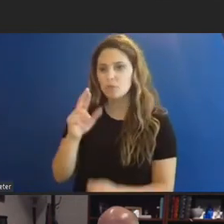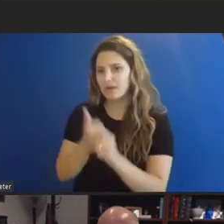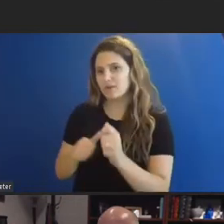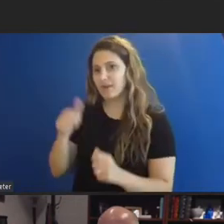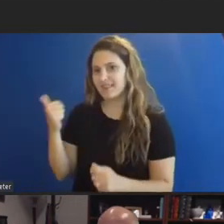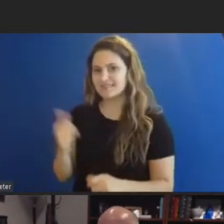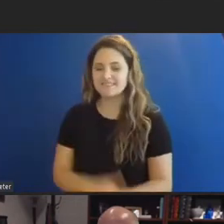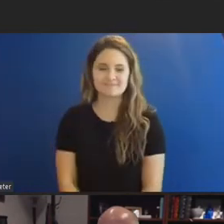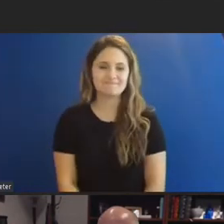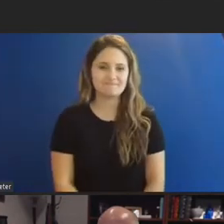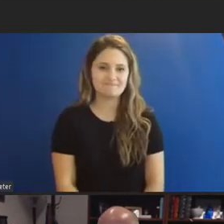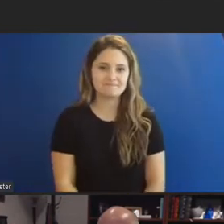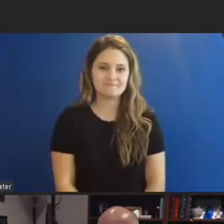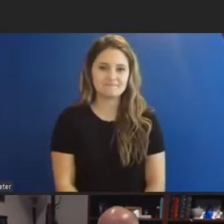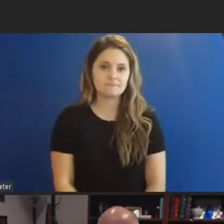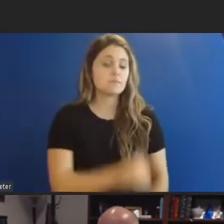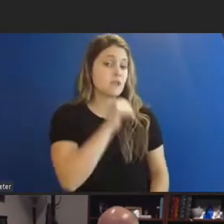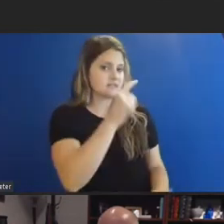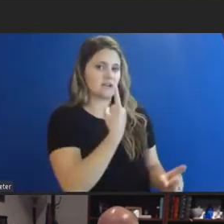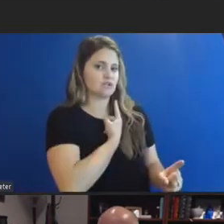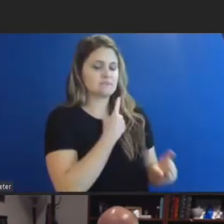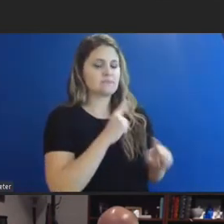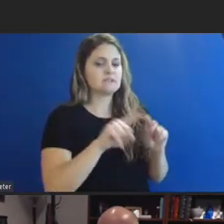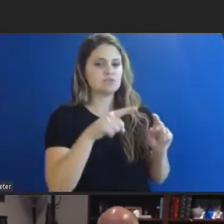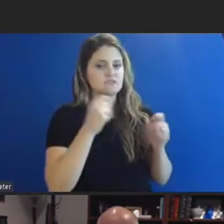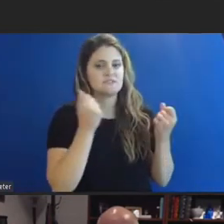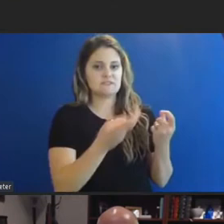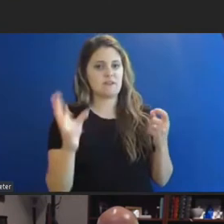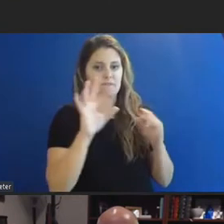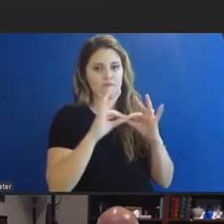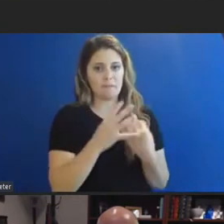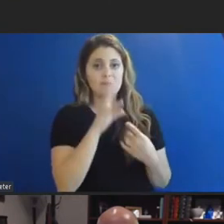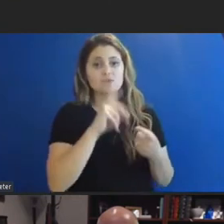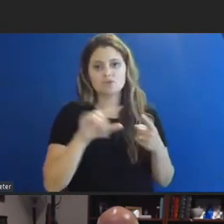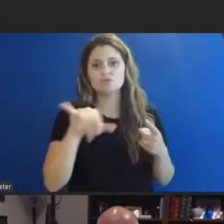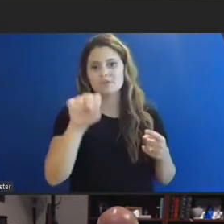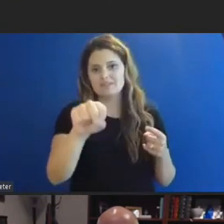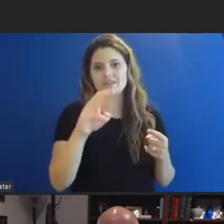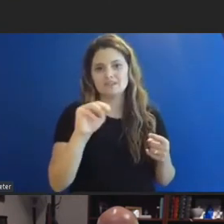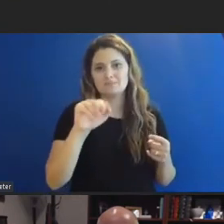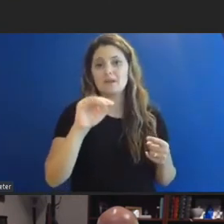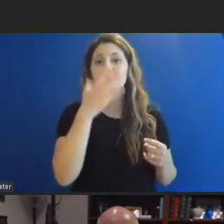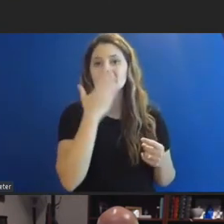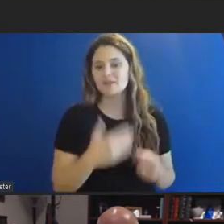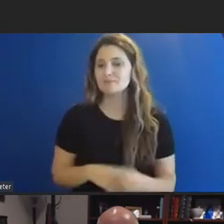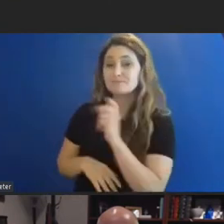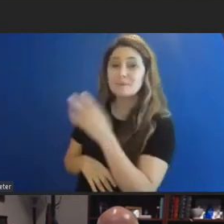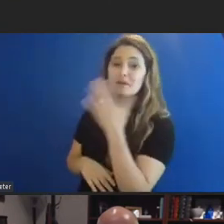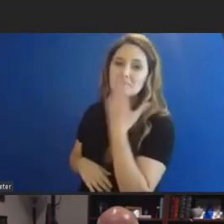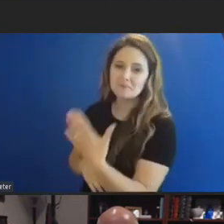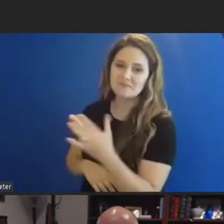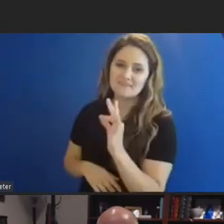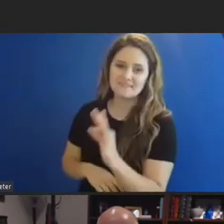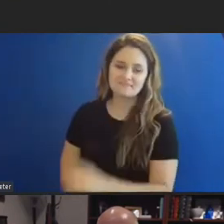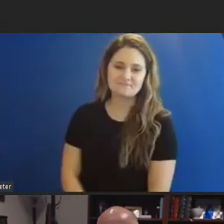else. It's not just me, it's several families that I've talked to, but yes, ma'am, thank you. Okay, perfect.